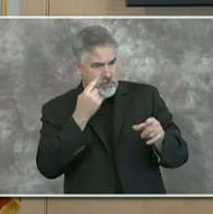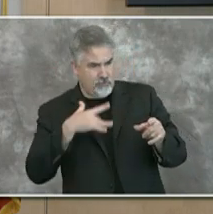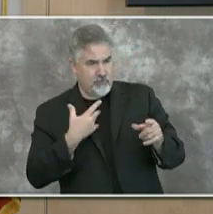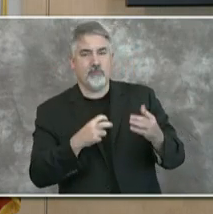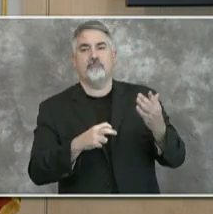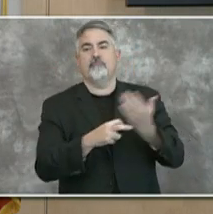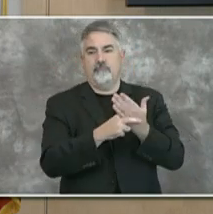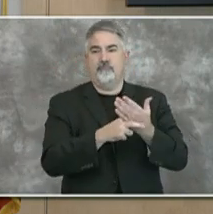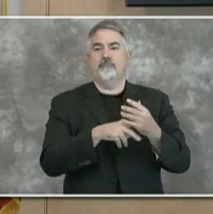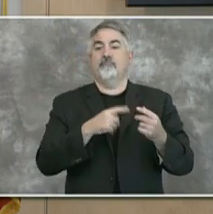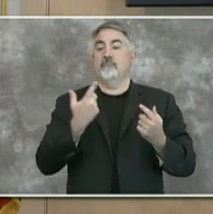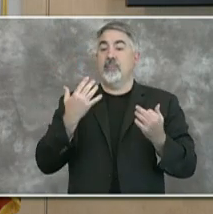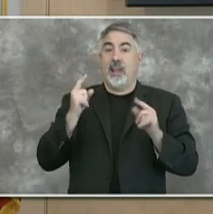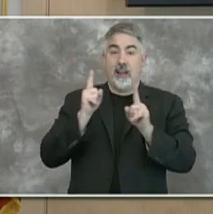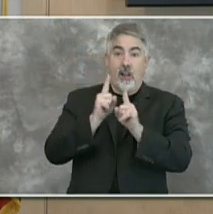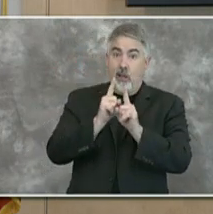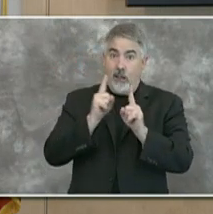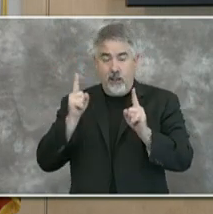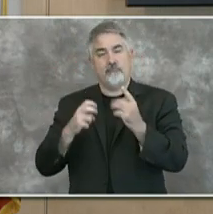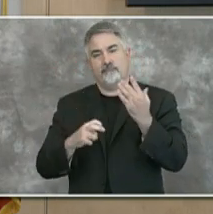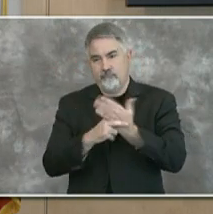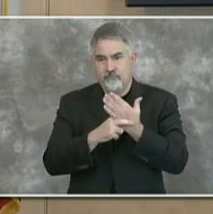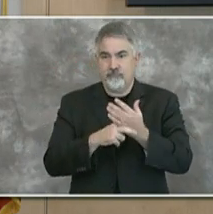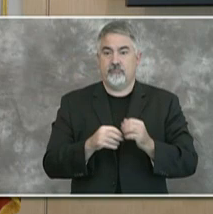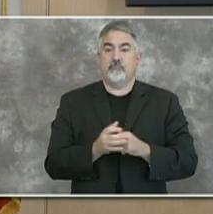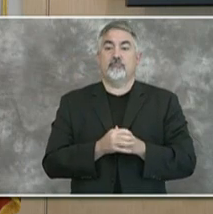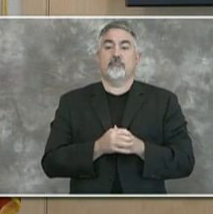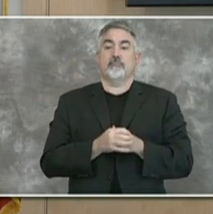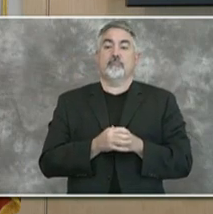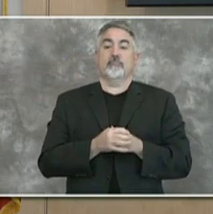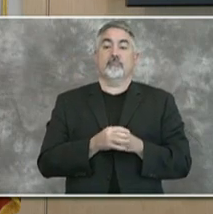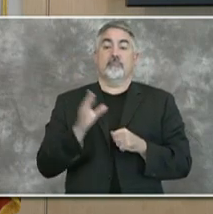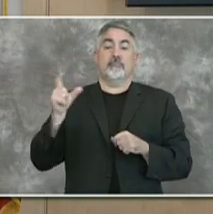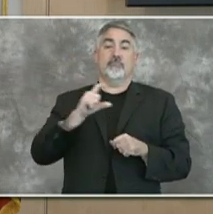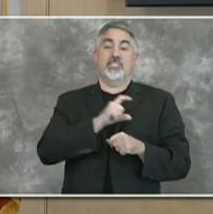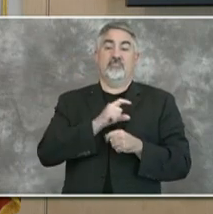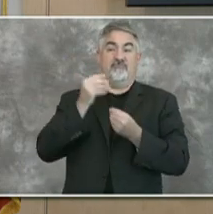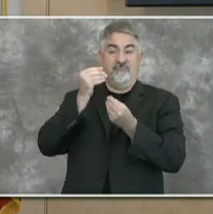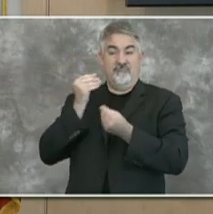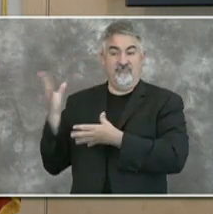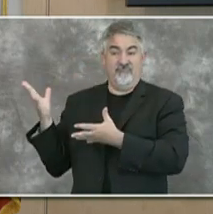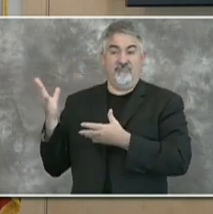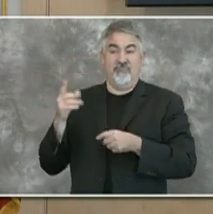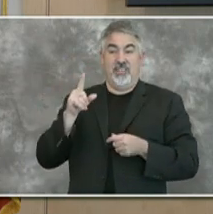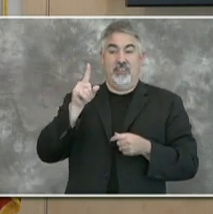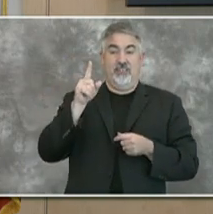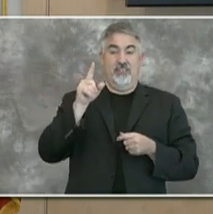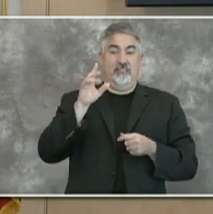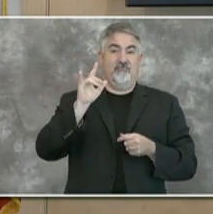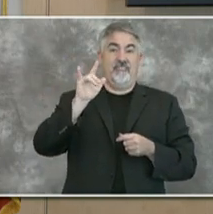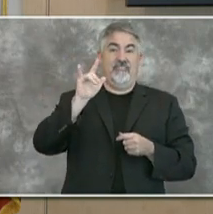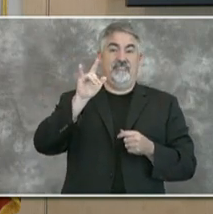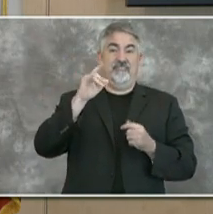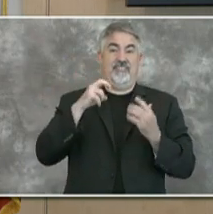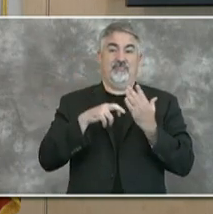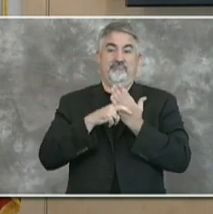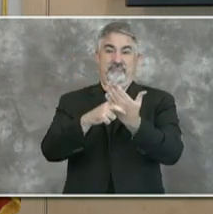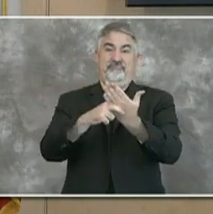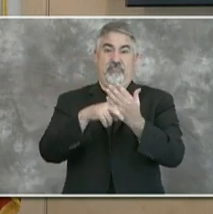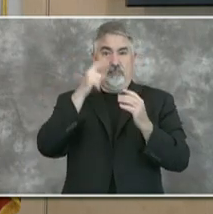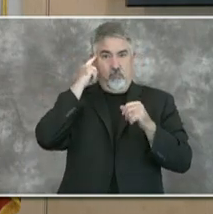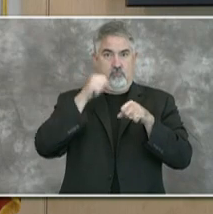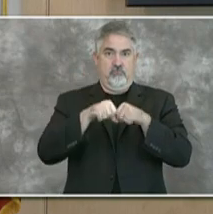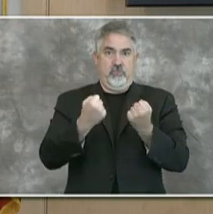delivered on that warning, and over the weekend, his deputies have cited 25 people for violating the state's order